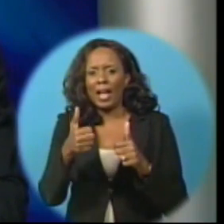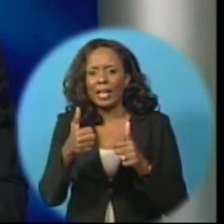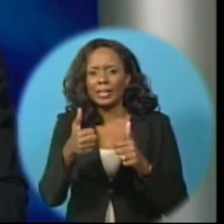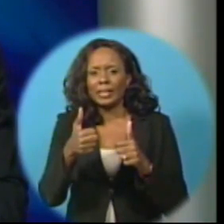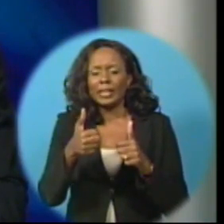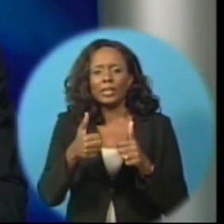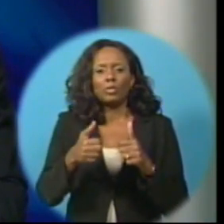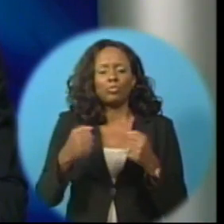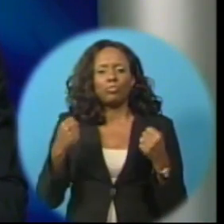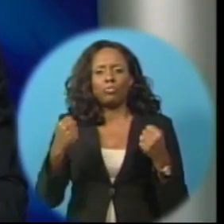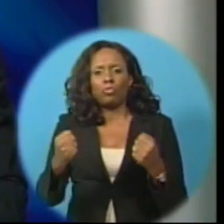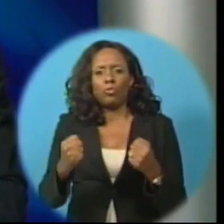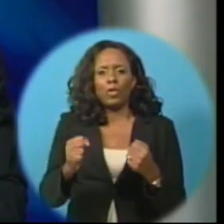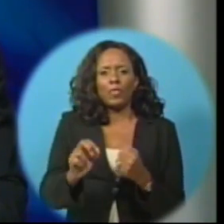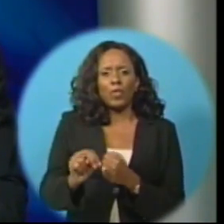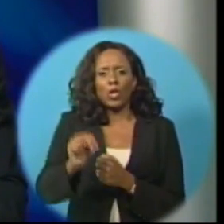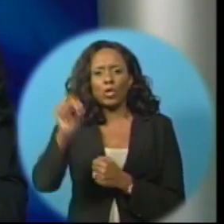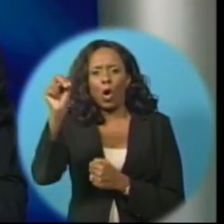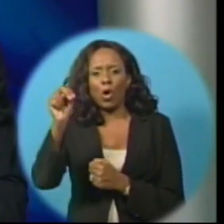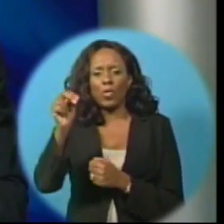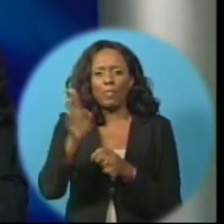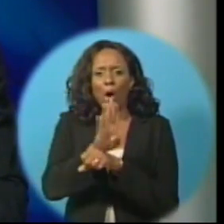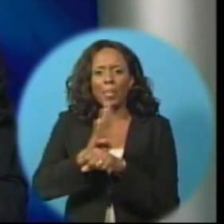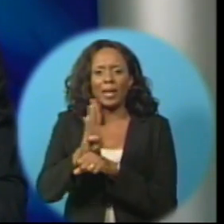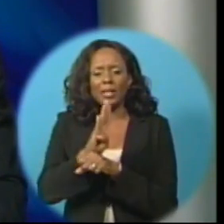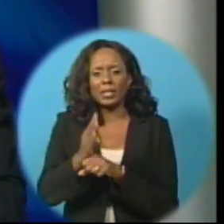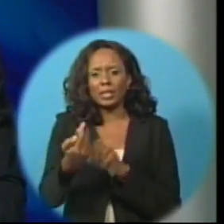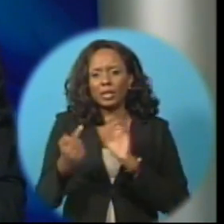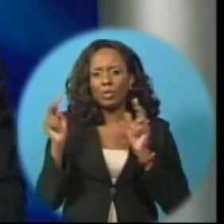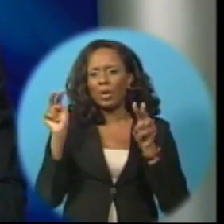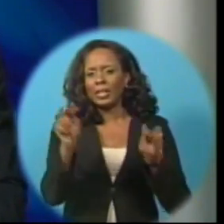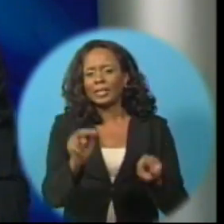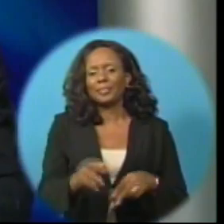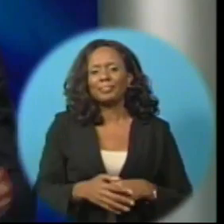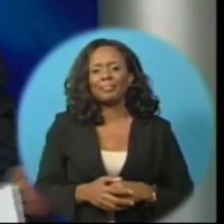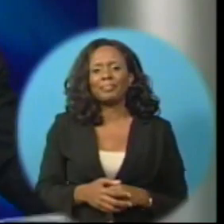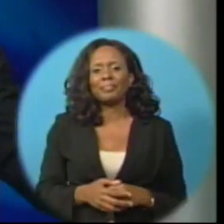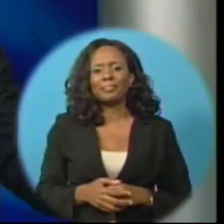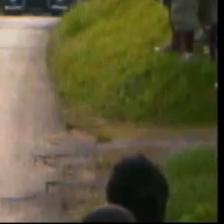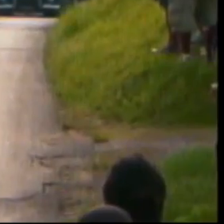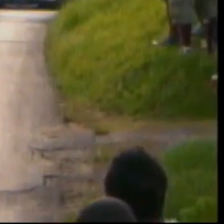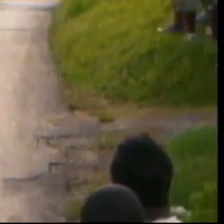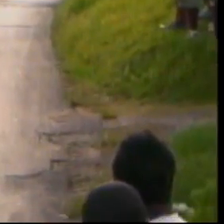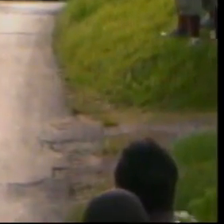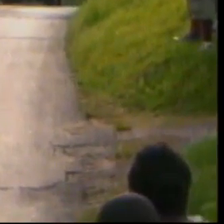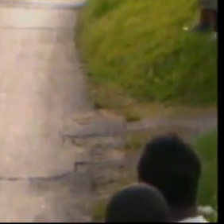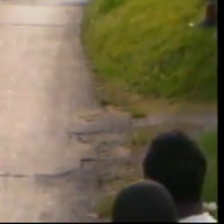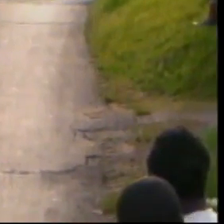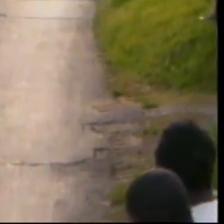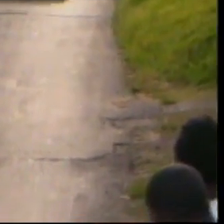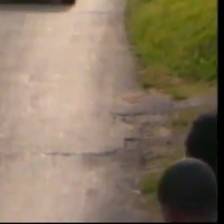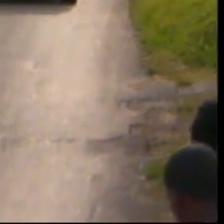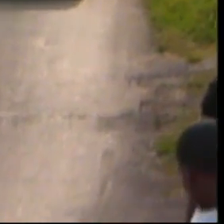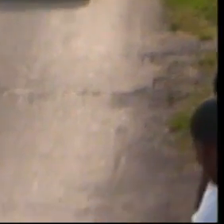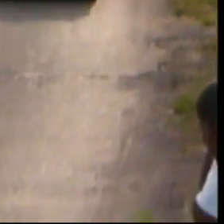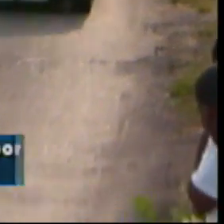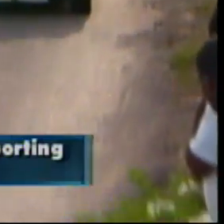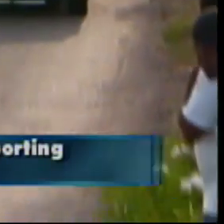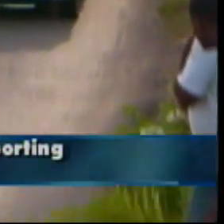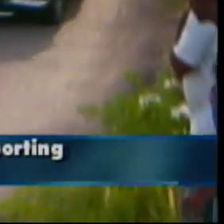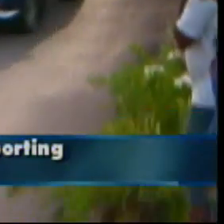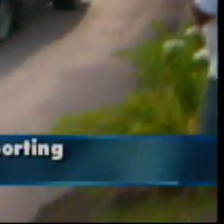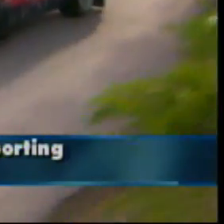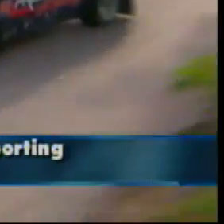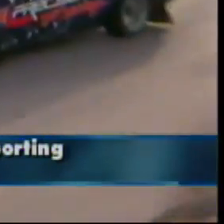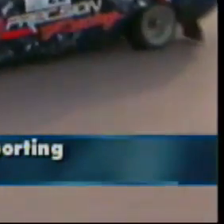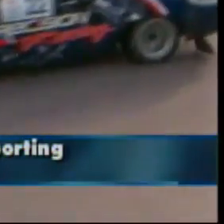for the 3-stage event in the north of the island. Here's Damien Best. Well, we're positioned in Boscobel for the Rally of